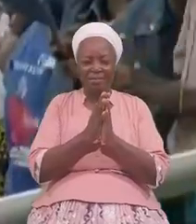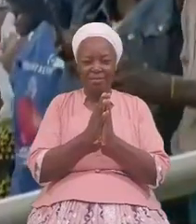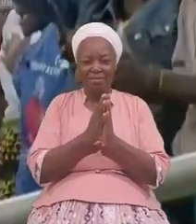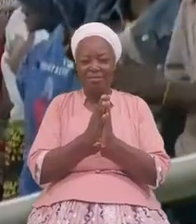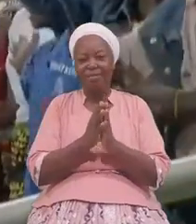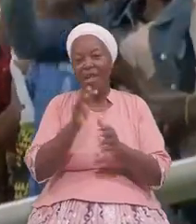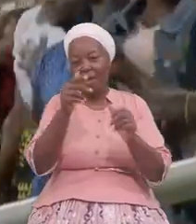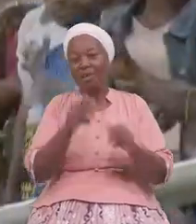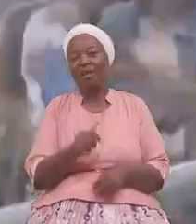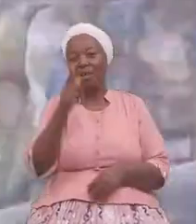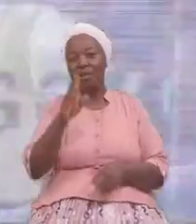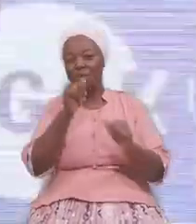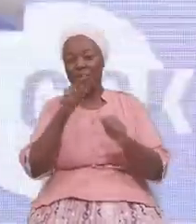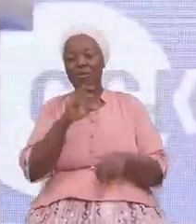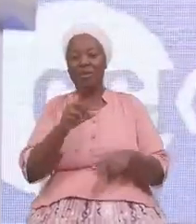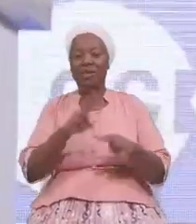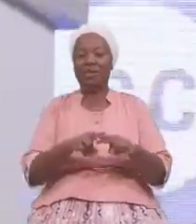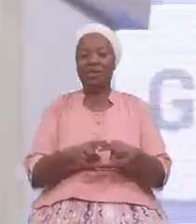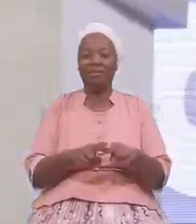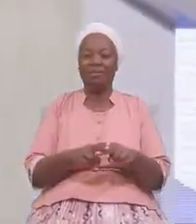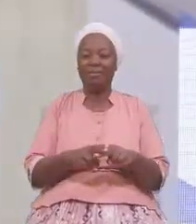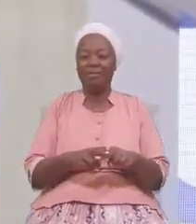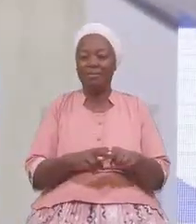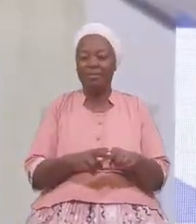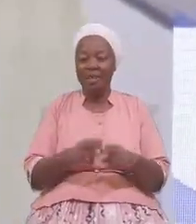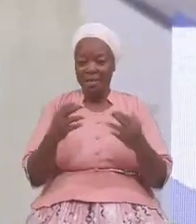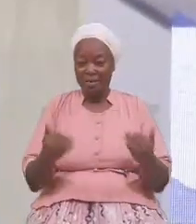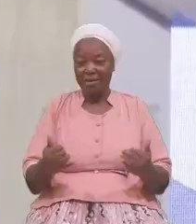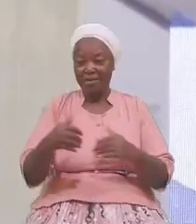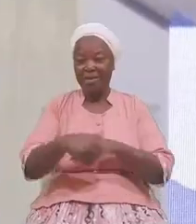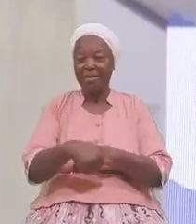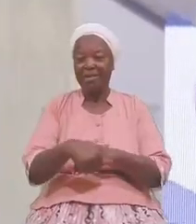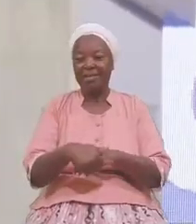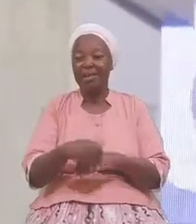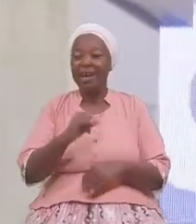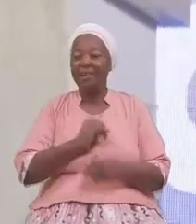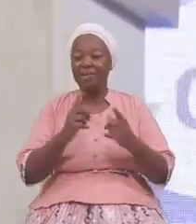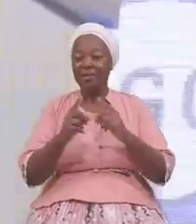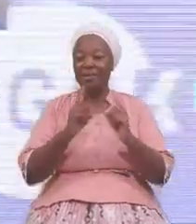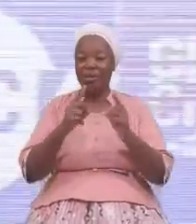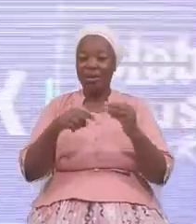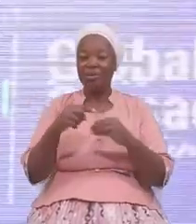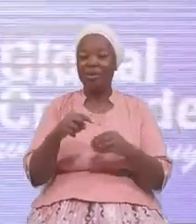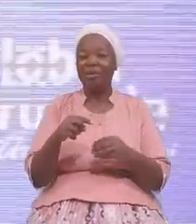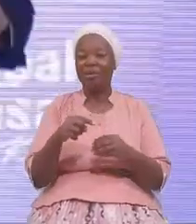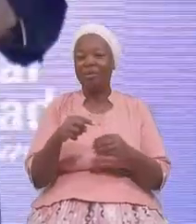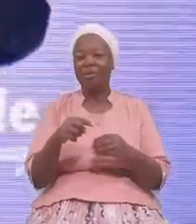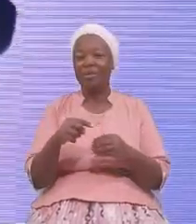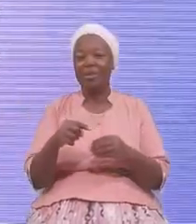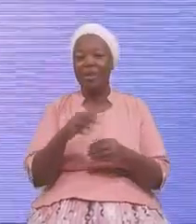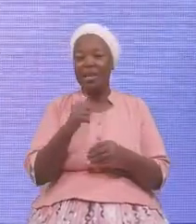God bless you. You can sit down. Tonight, I want to talk about a